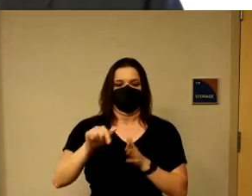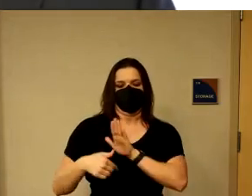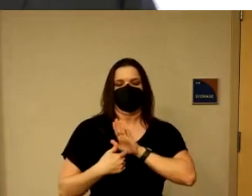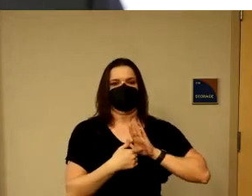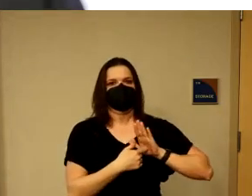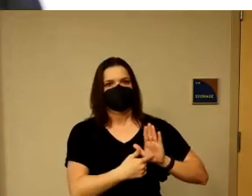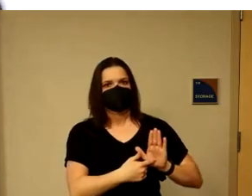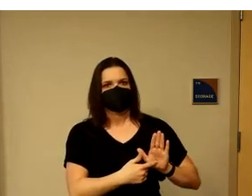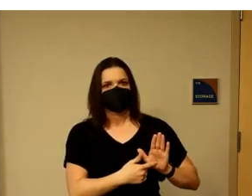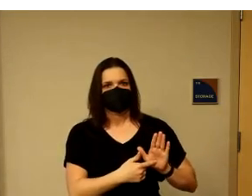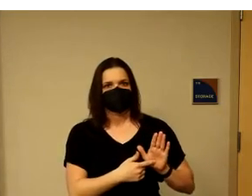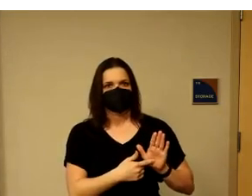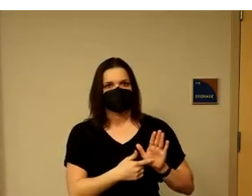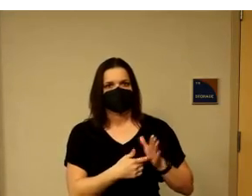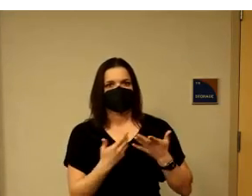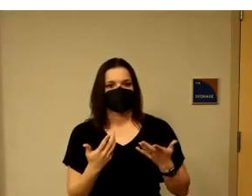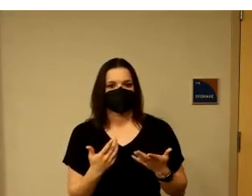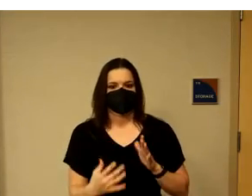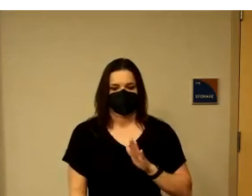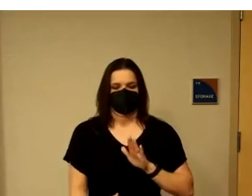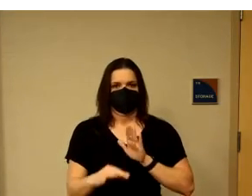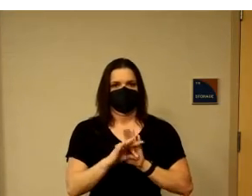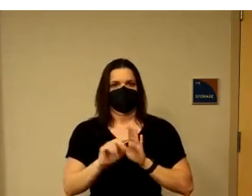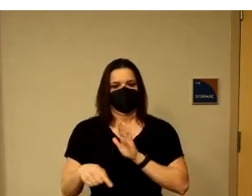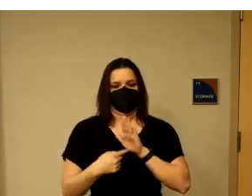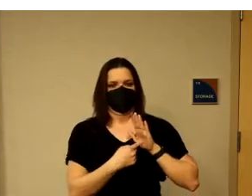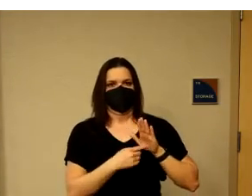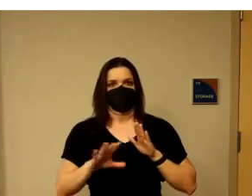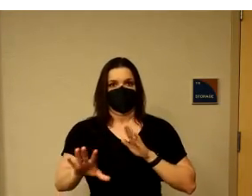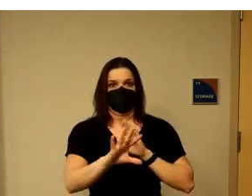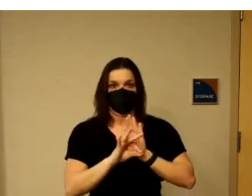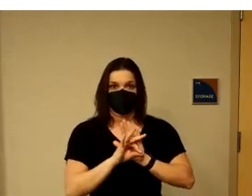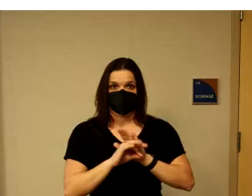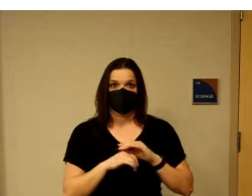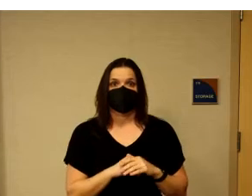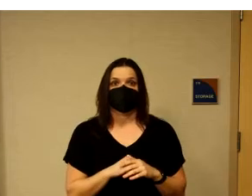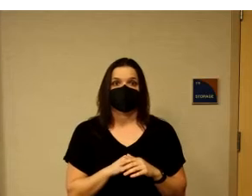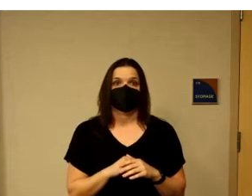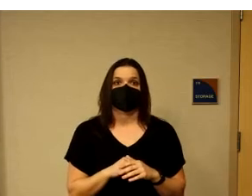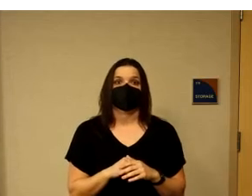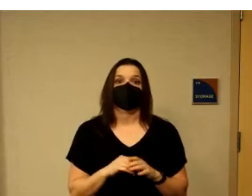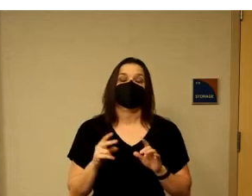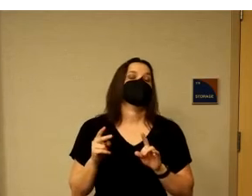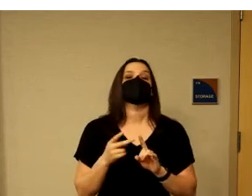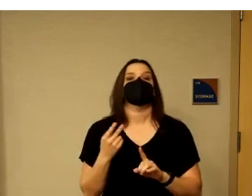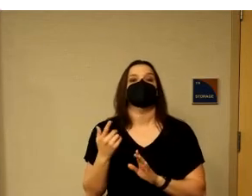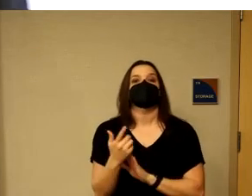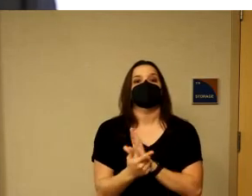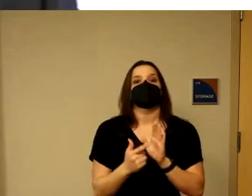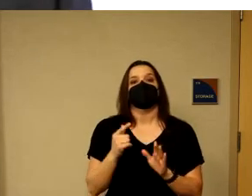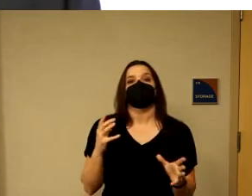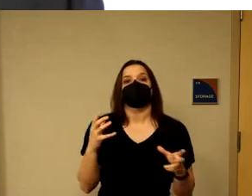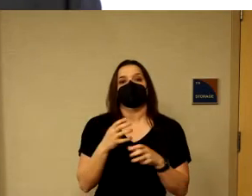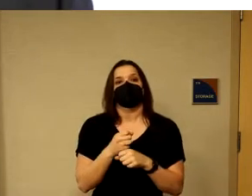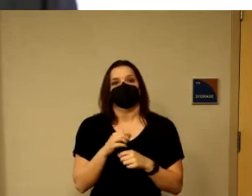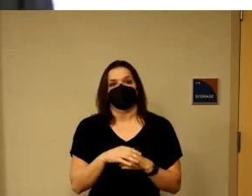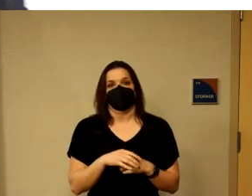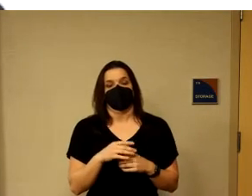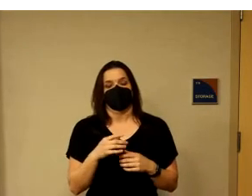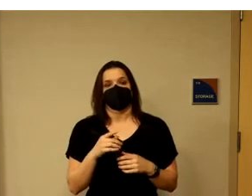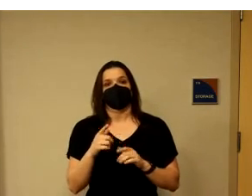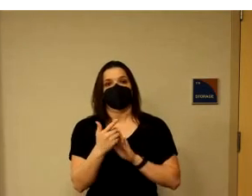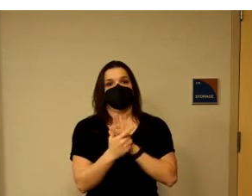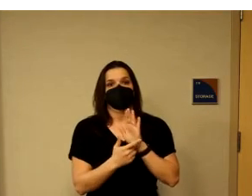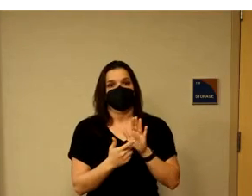represent, you get to pick a representative of their choice. The second thing is legal compactness, or compliance,